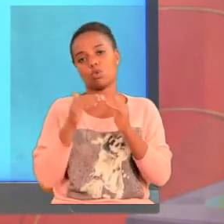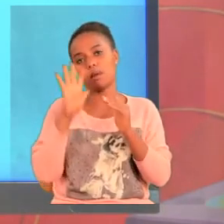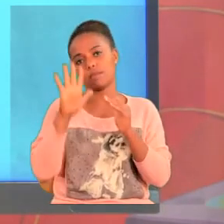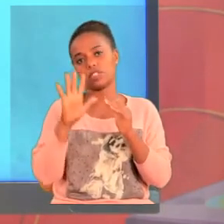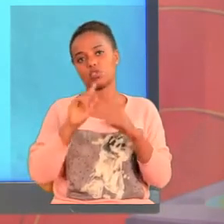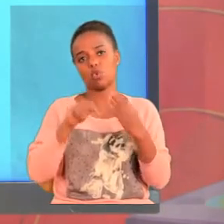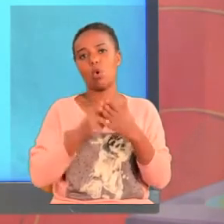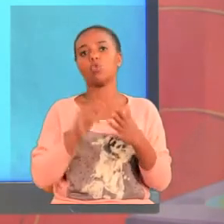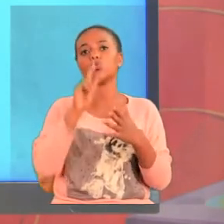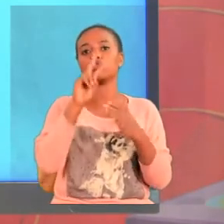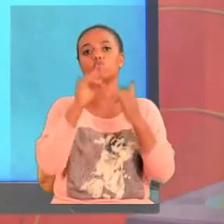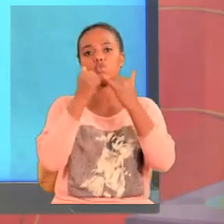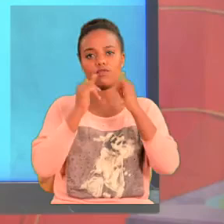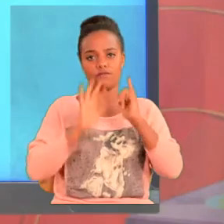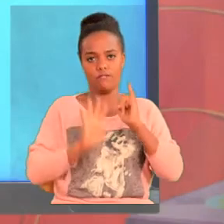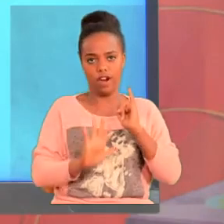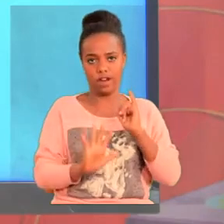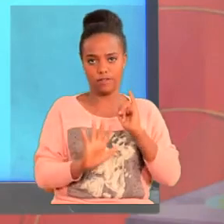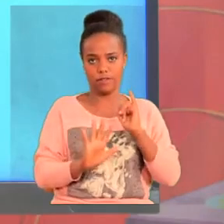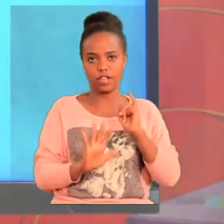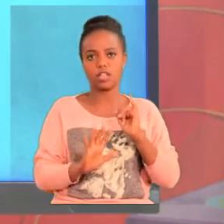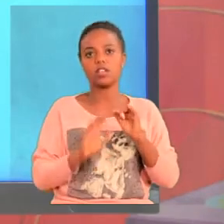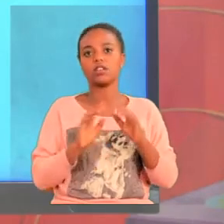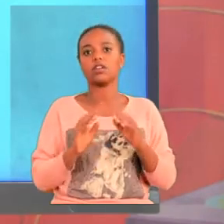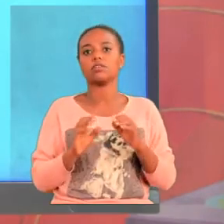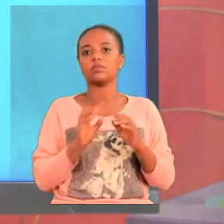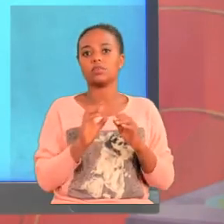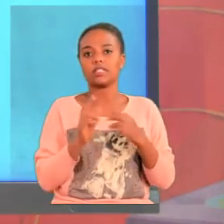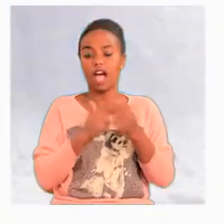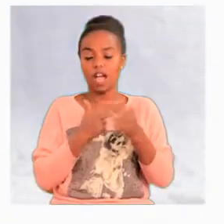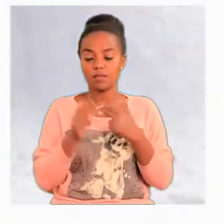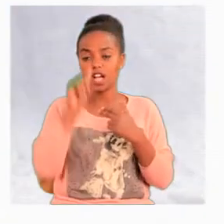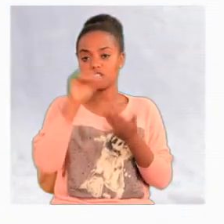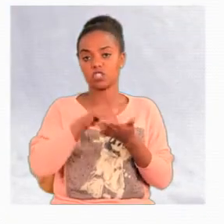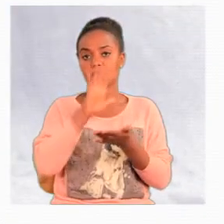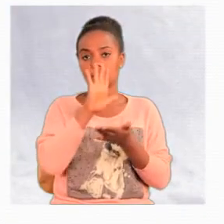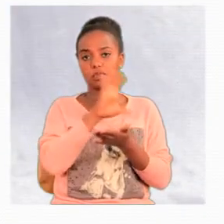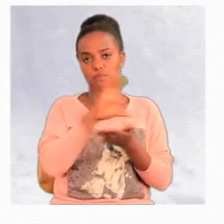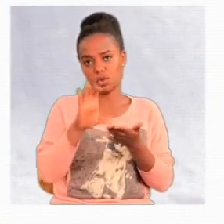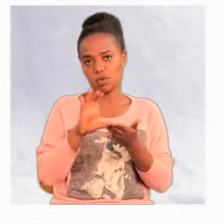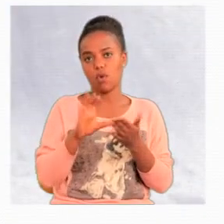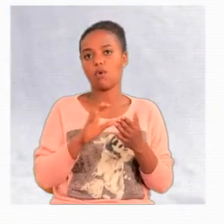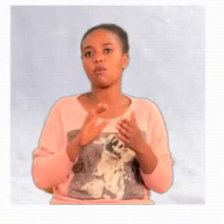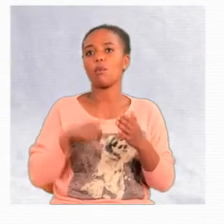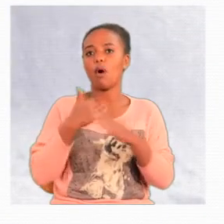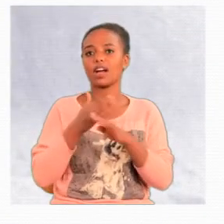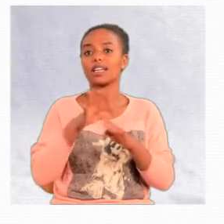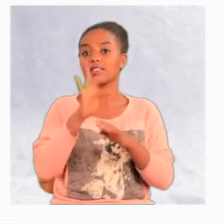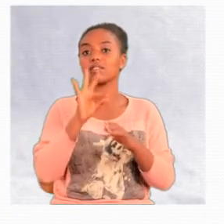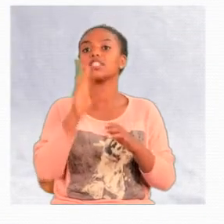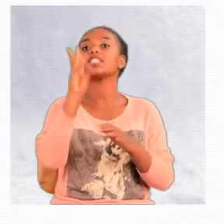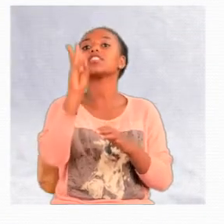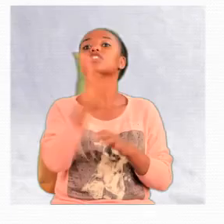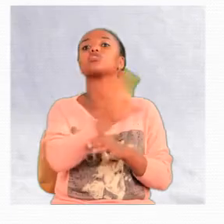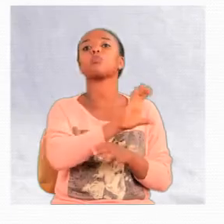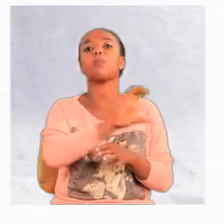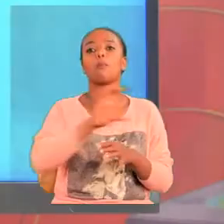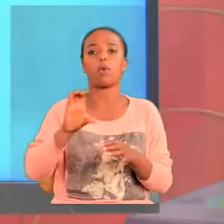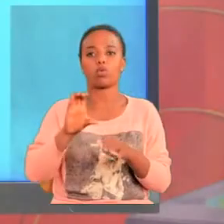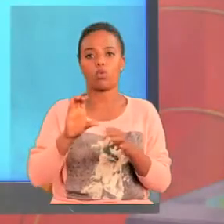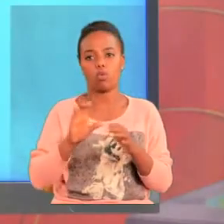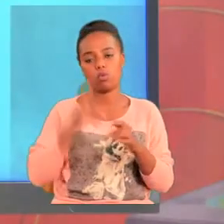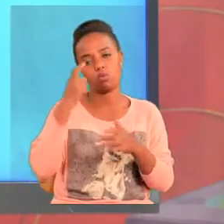bir. When you multiply this, you get 600. Therefore, Aster's share is this bir